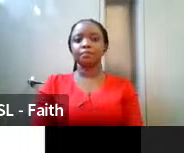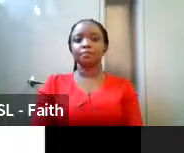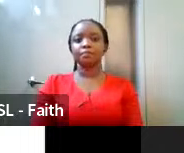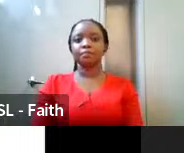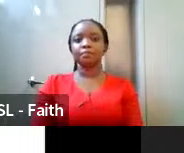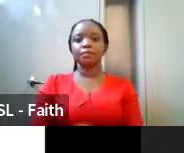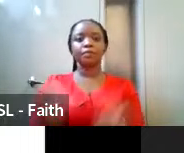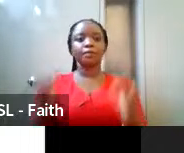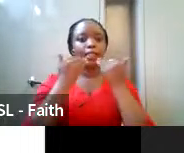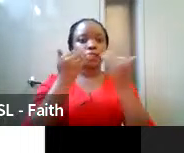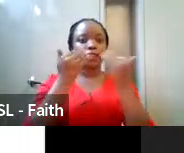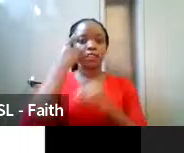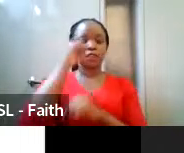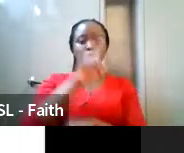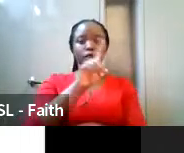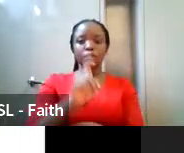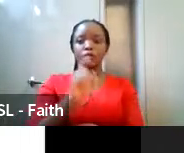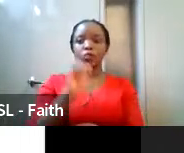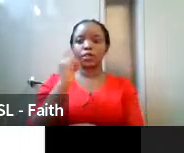Thank you for the question, Faith.